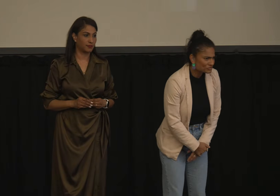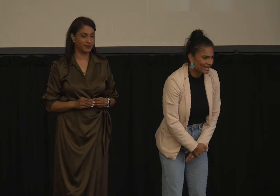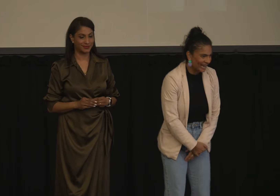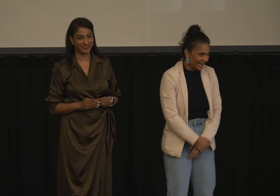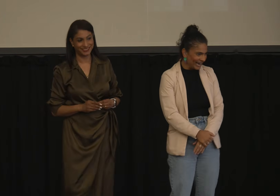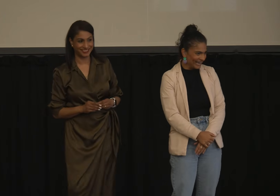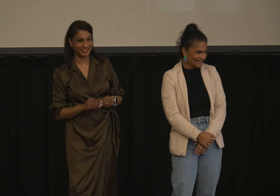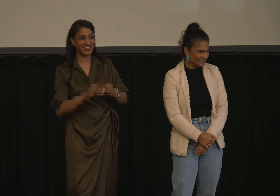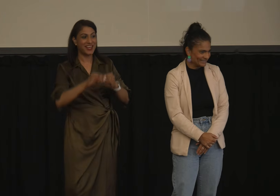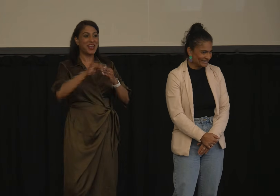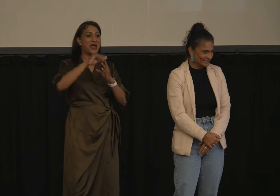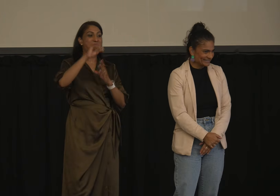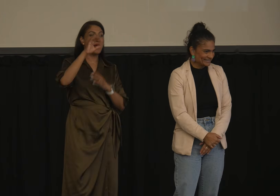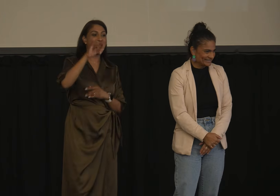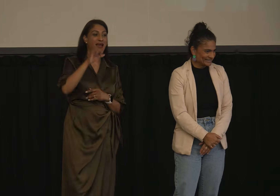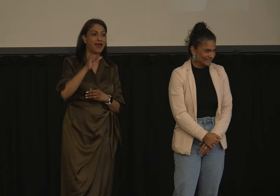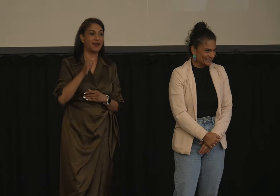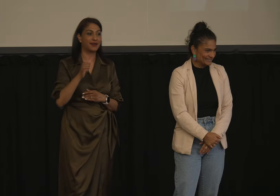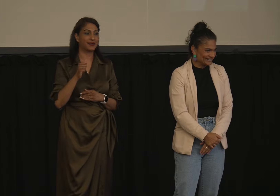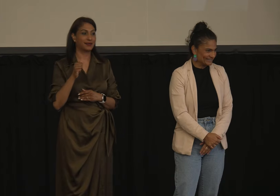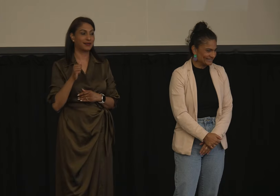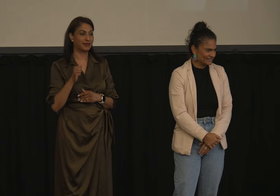next time.